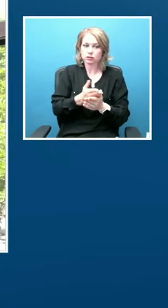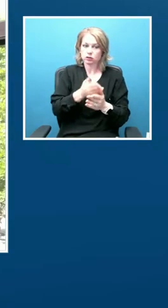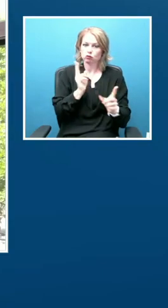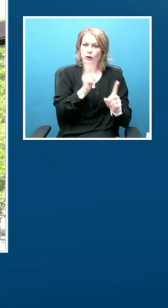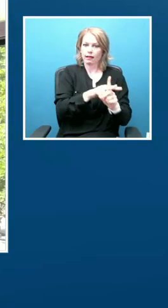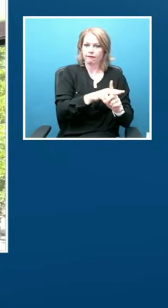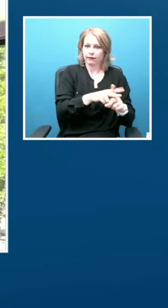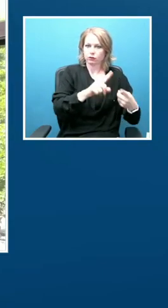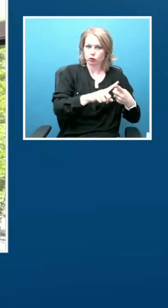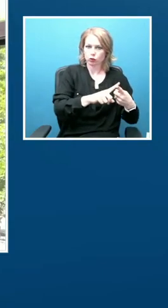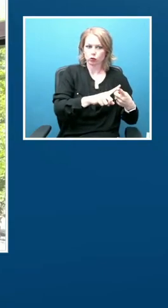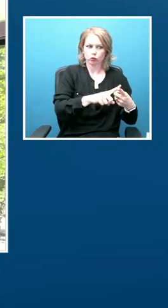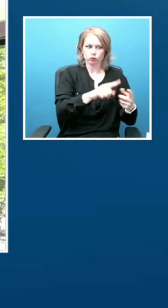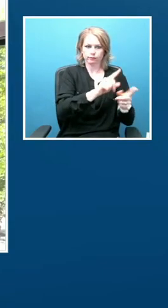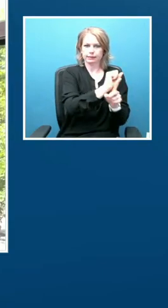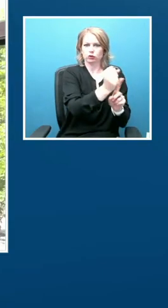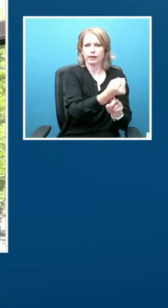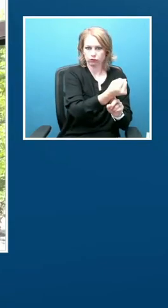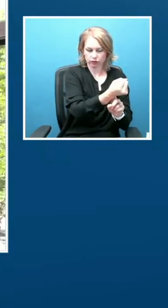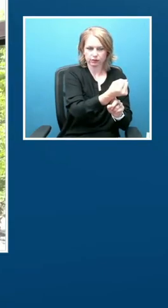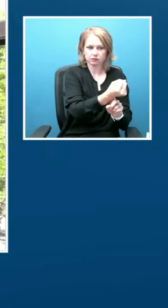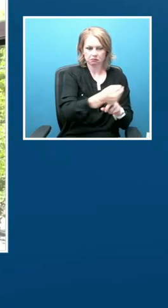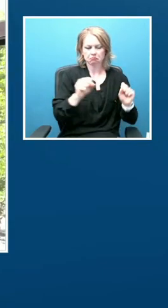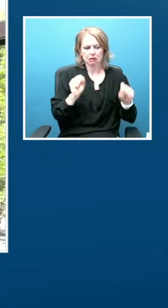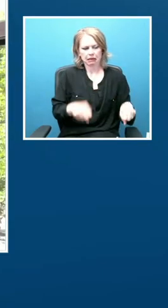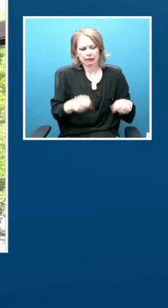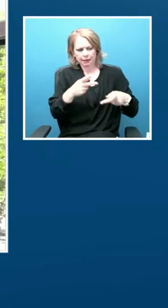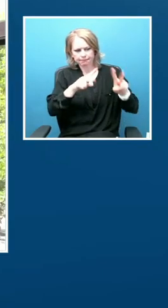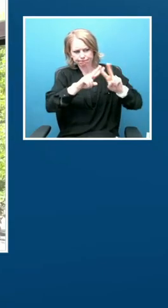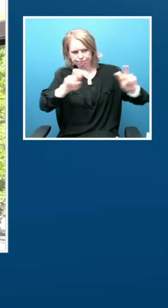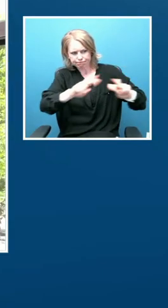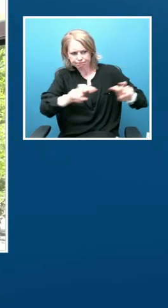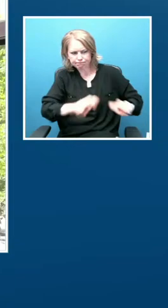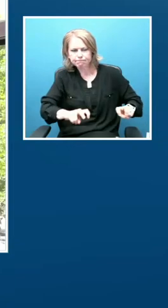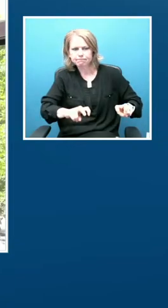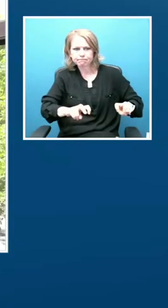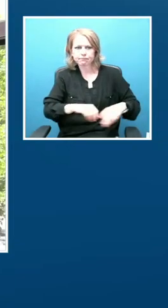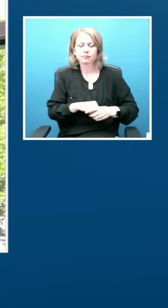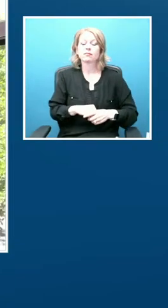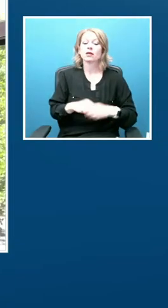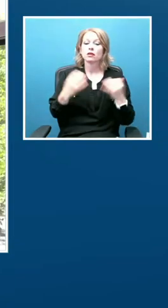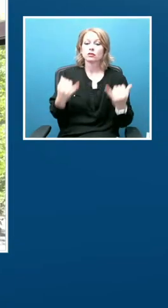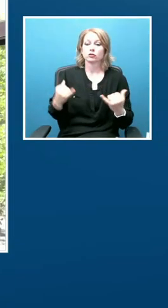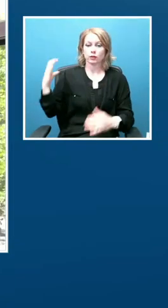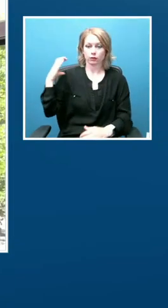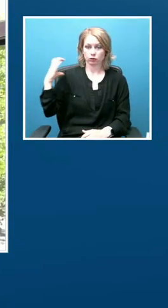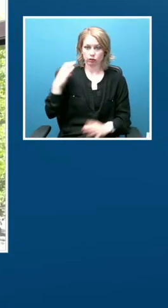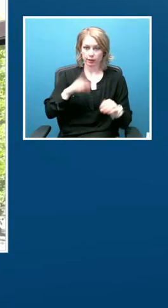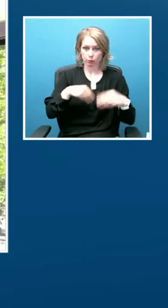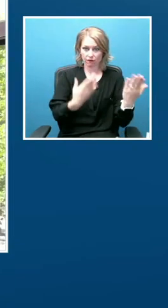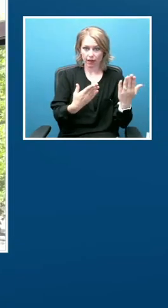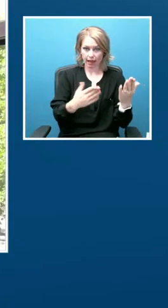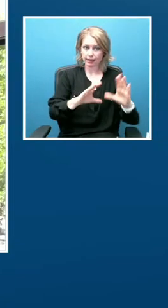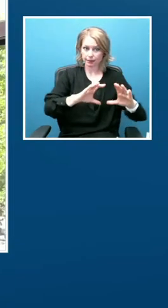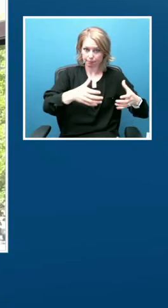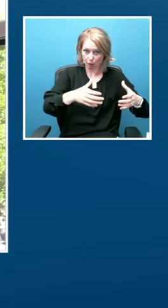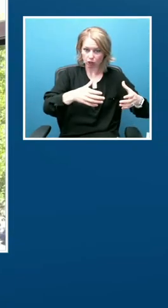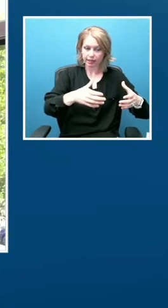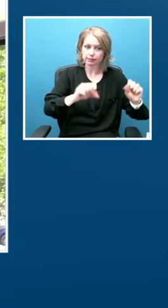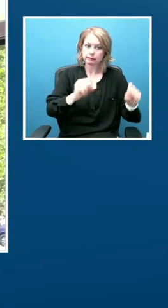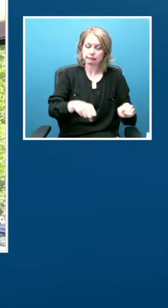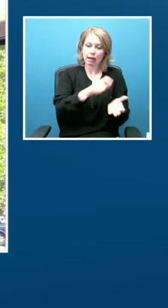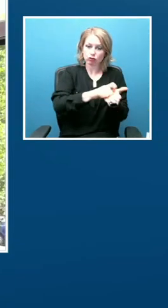and to assign the appropriate weight to such evidence. As such, the chair has provided the parties with an opportunity to submit written briefs and